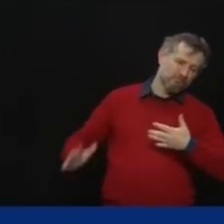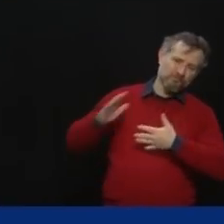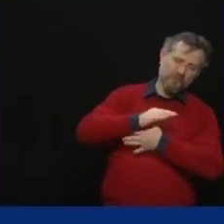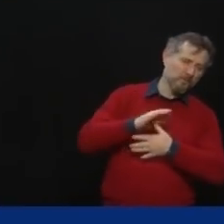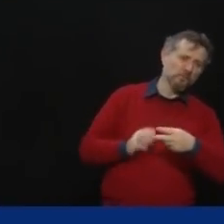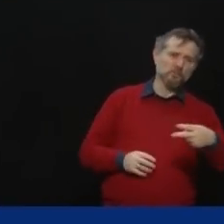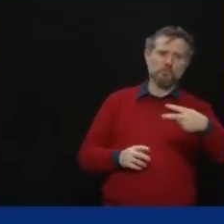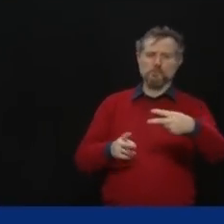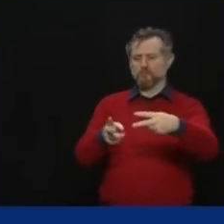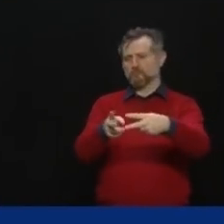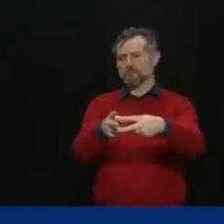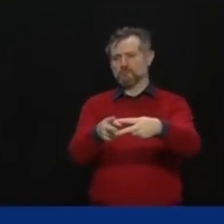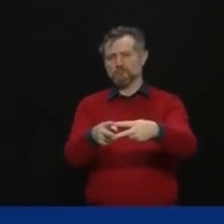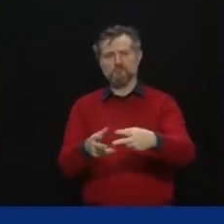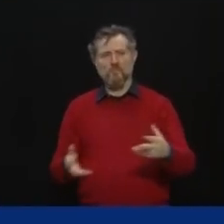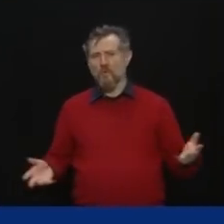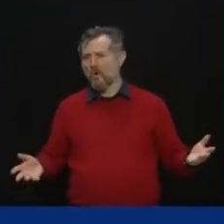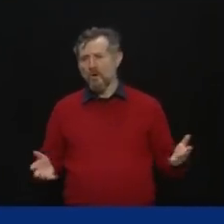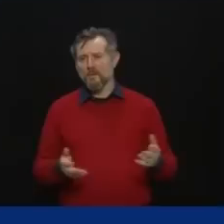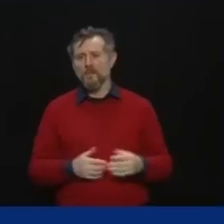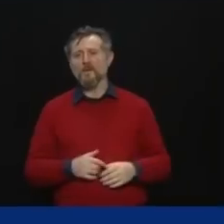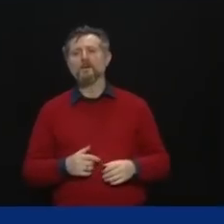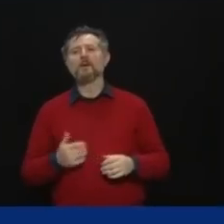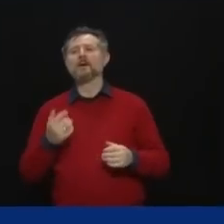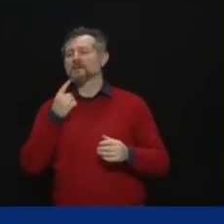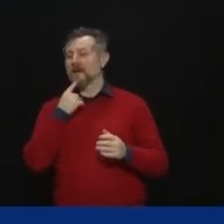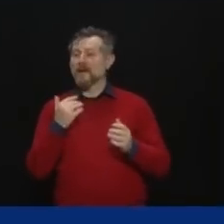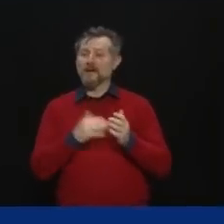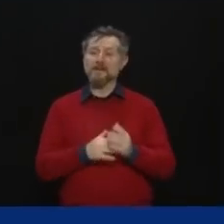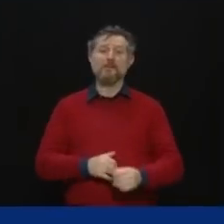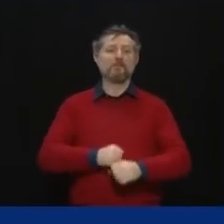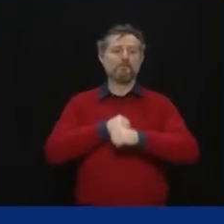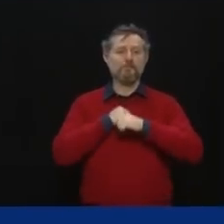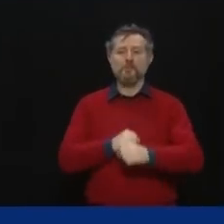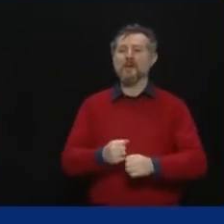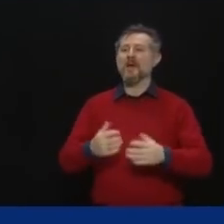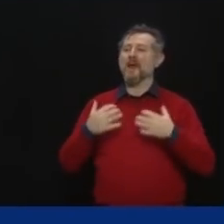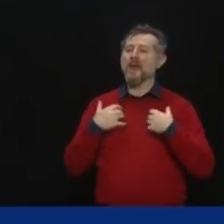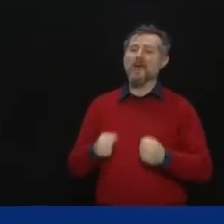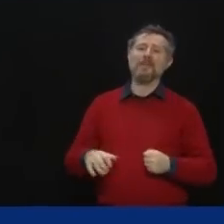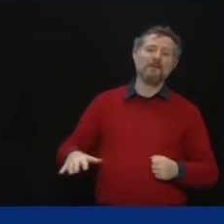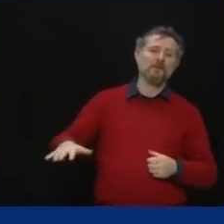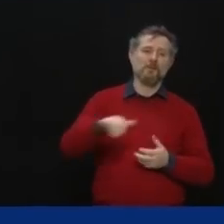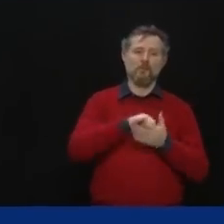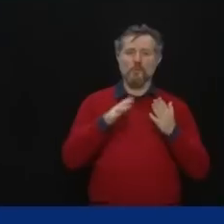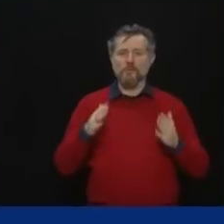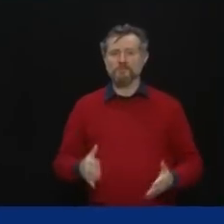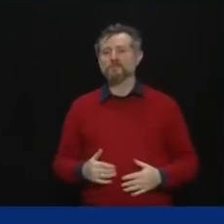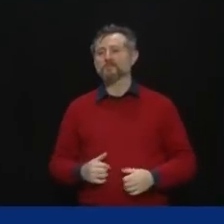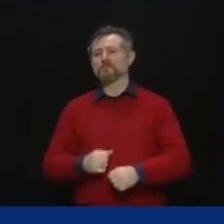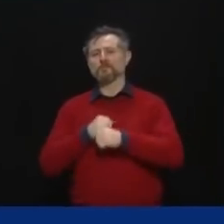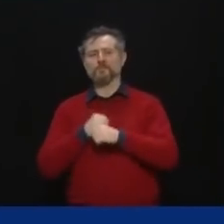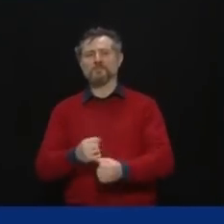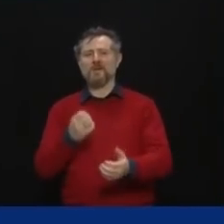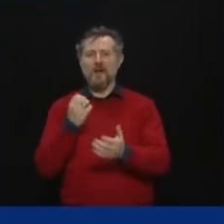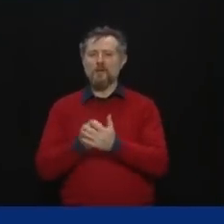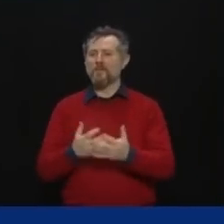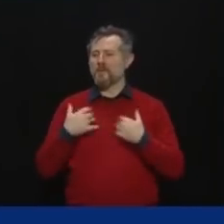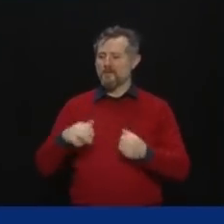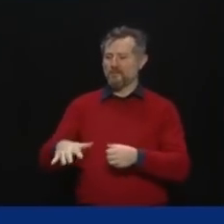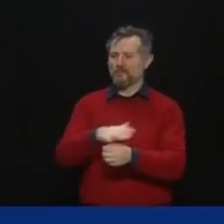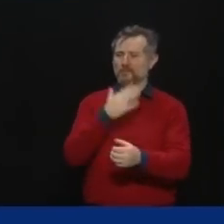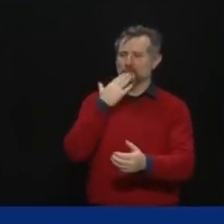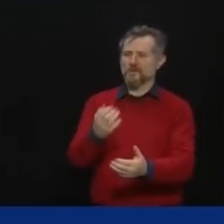Top priorities. I think we can repeat these in our sleep. Protect the health of New Yorkers and protect the health of the economy. Our goal is to not let